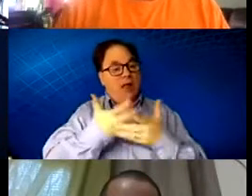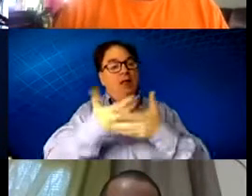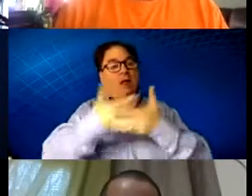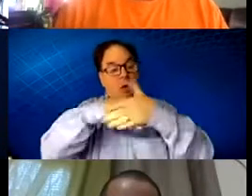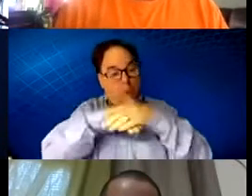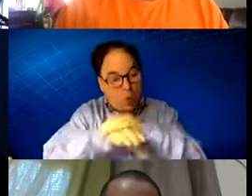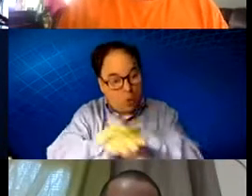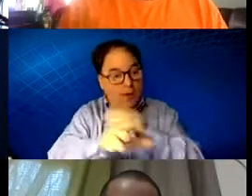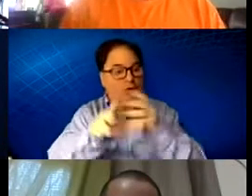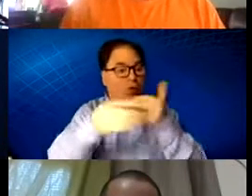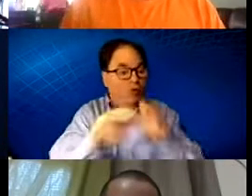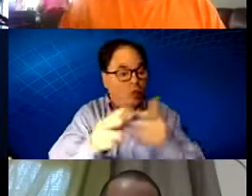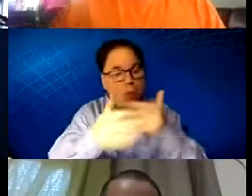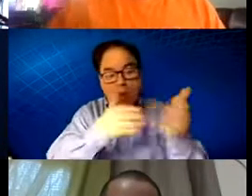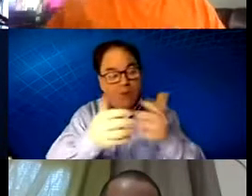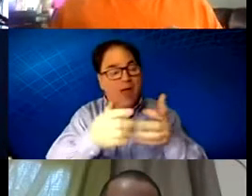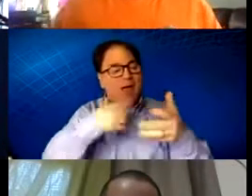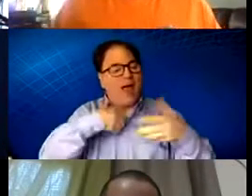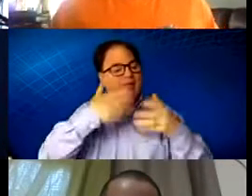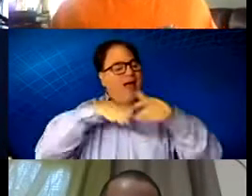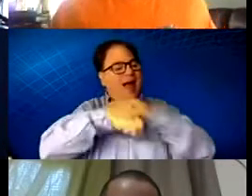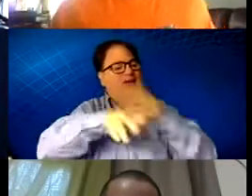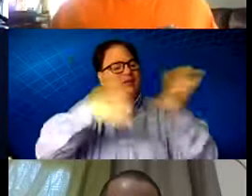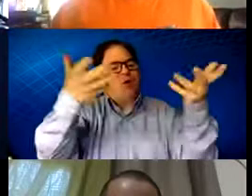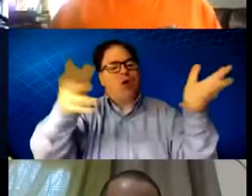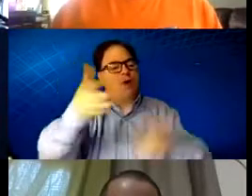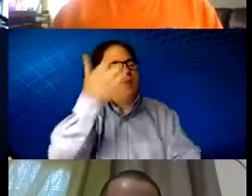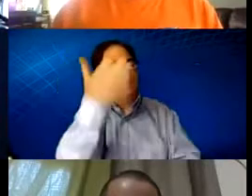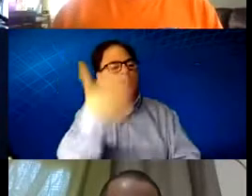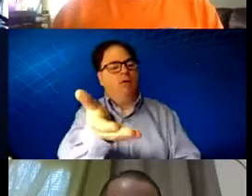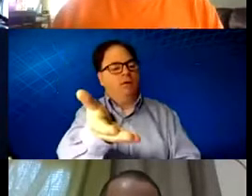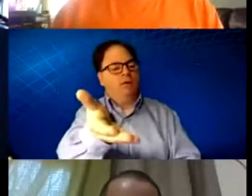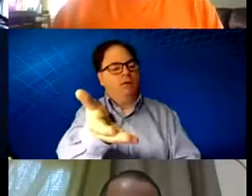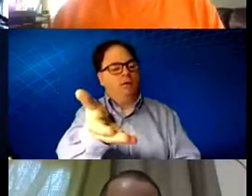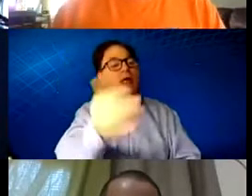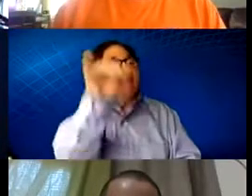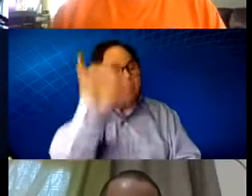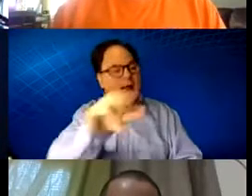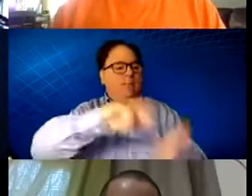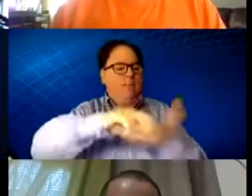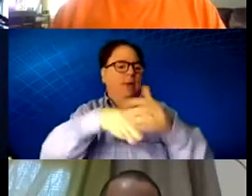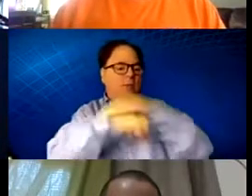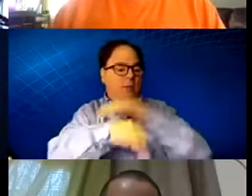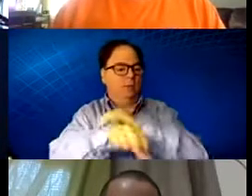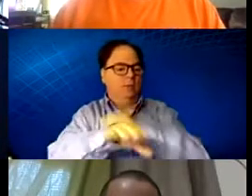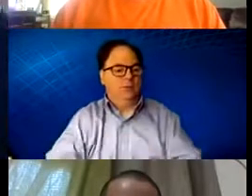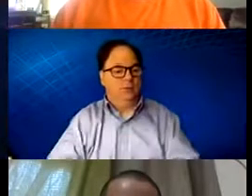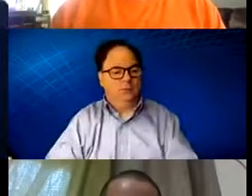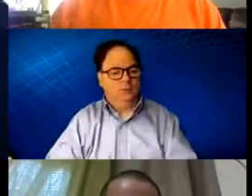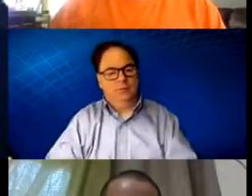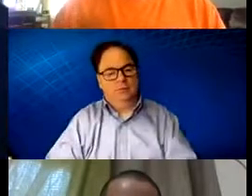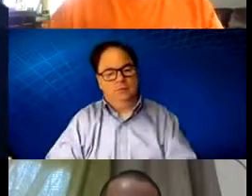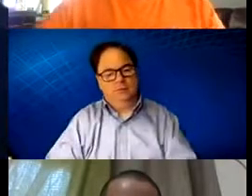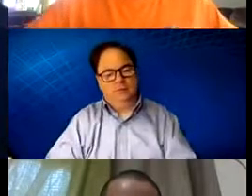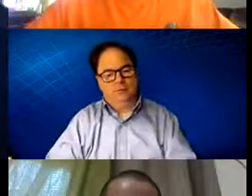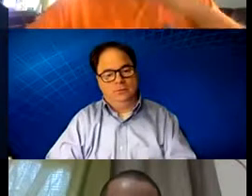that. But sometimes when we walk into a room or into a space, it's already there. And that